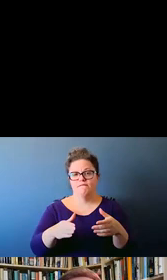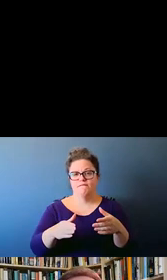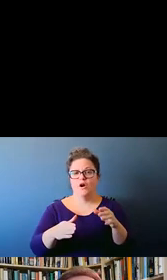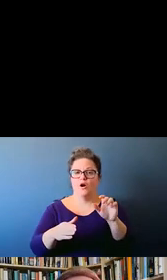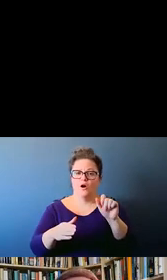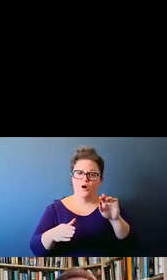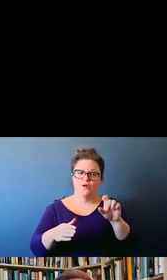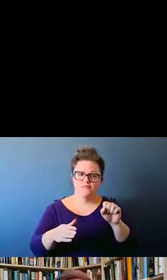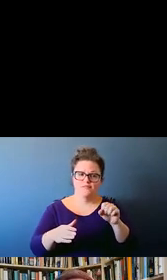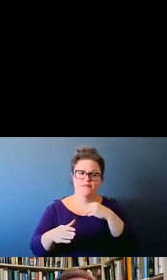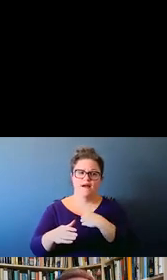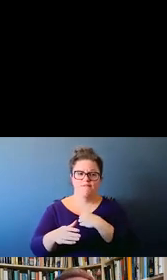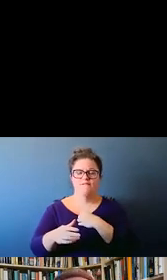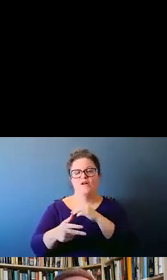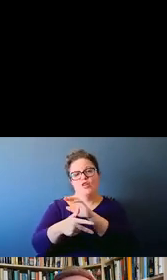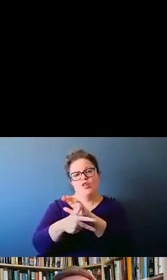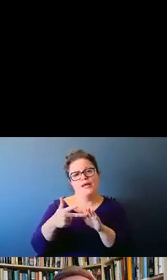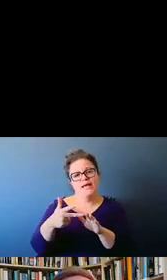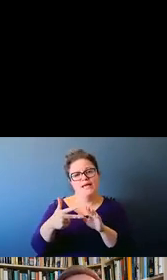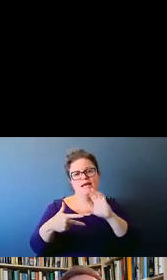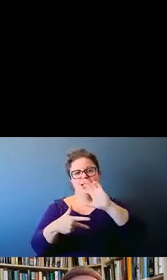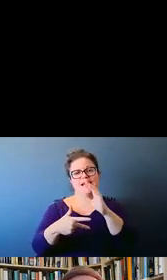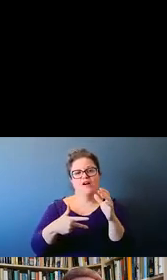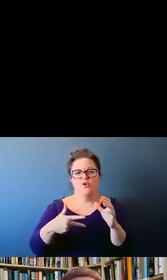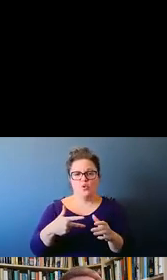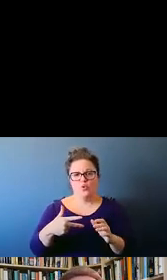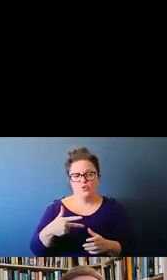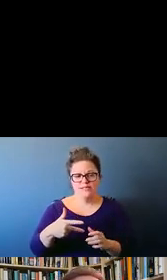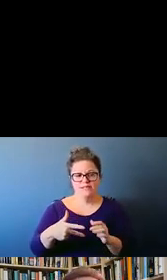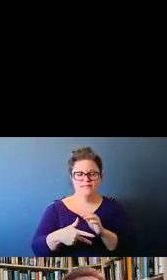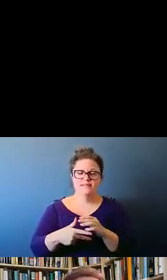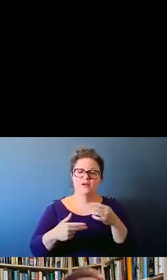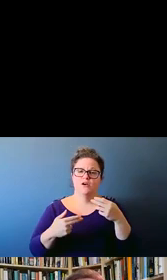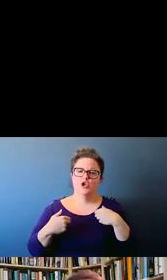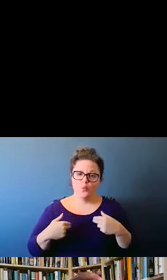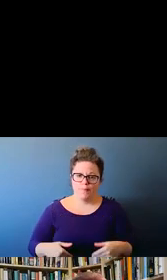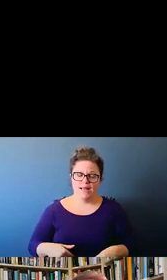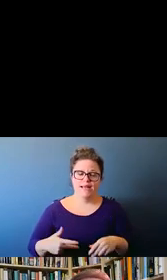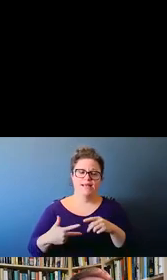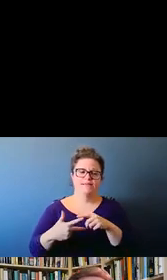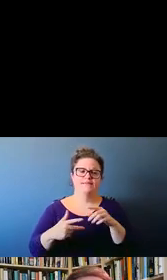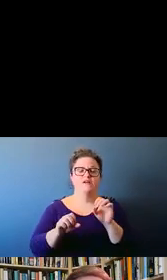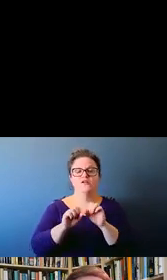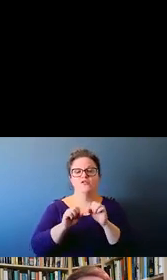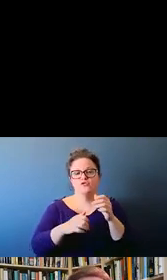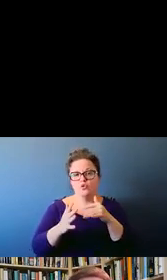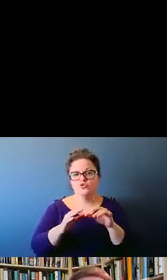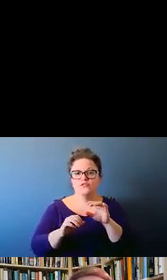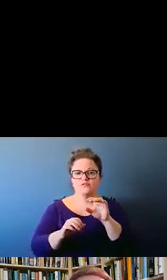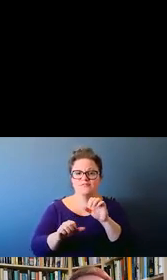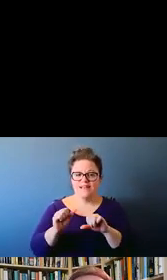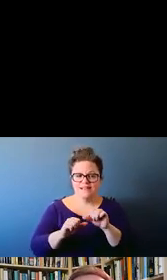subjects we study are divided into really three broad categories: the humanities, the social sciences, and then interdisciplinary